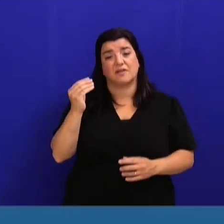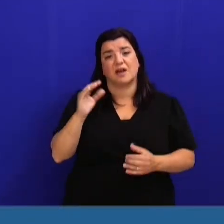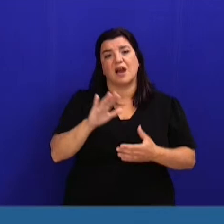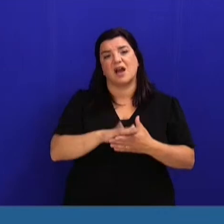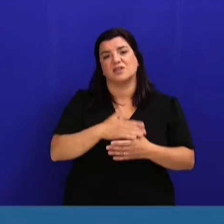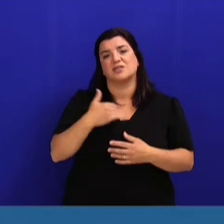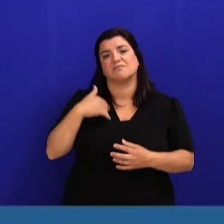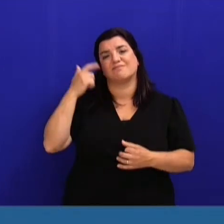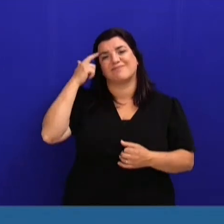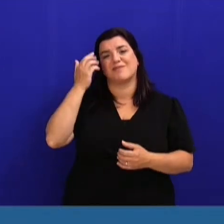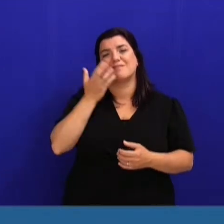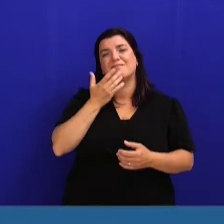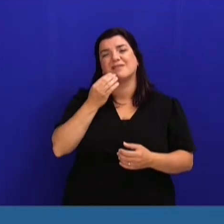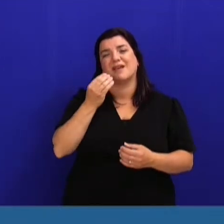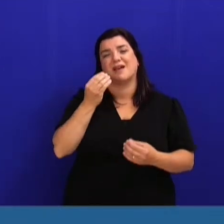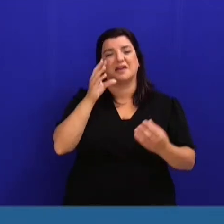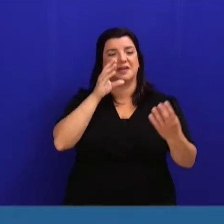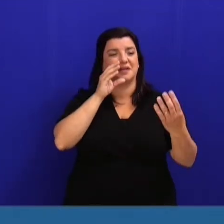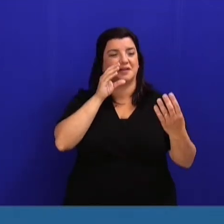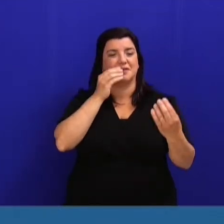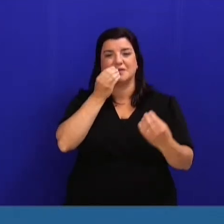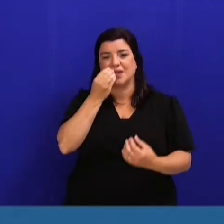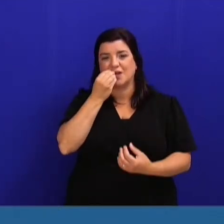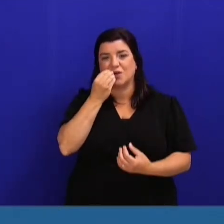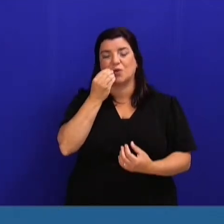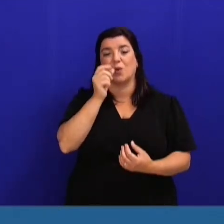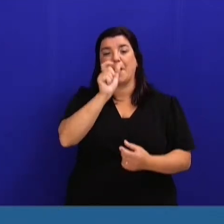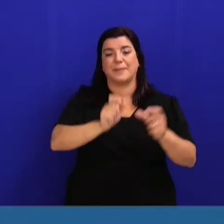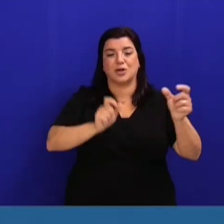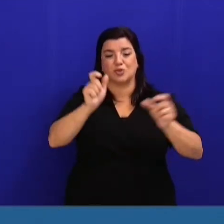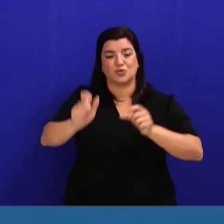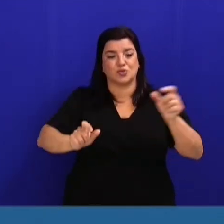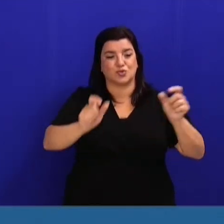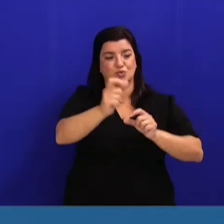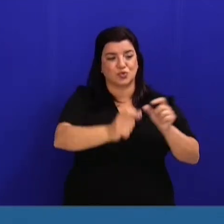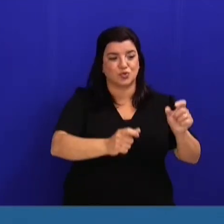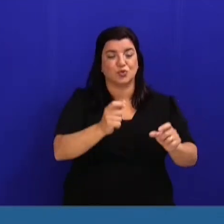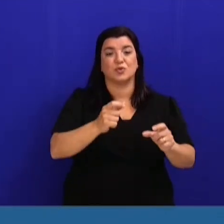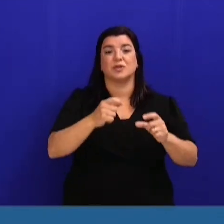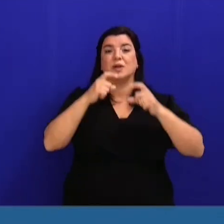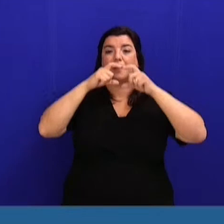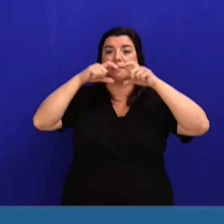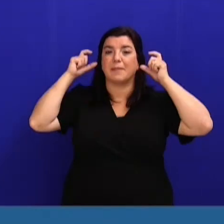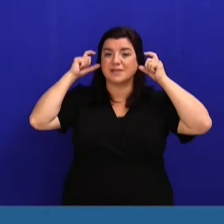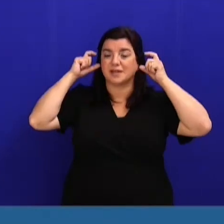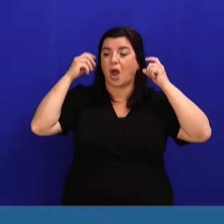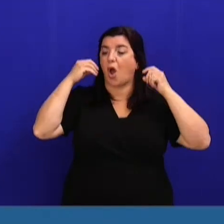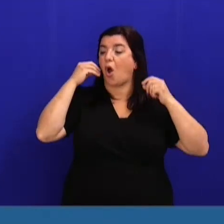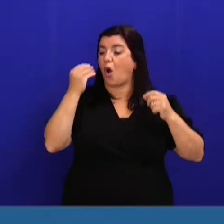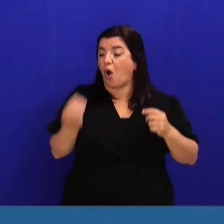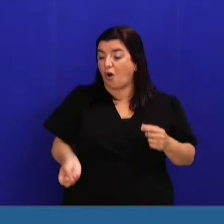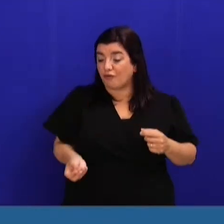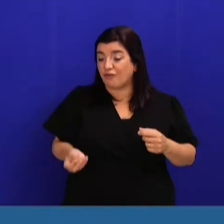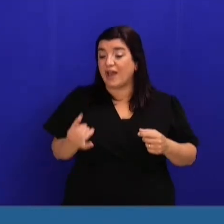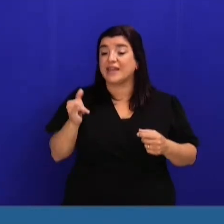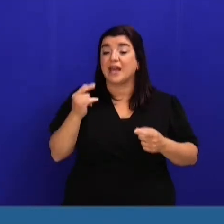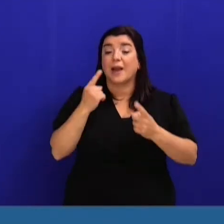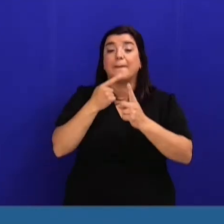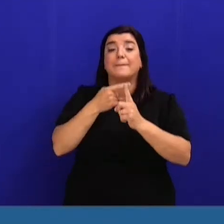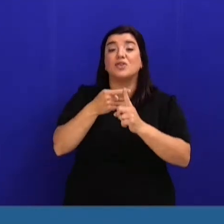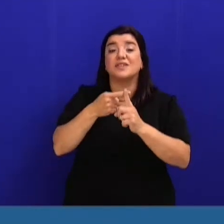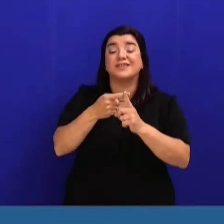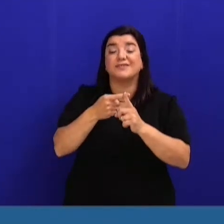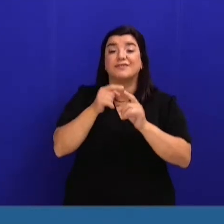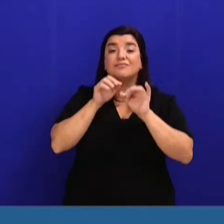qegħdin niklu hemmhekk inti l-persuni wkoll ħajkunu qegħdin mhux jużaw il-maskla għallu jekk ikun hemm xi ħadd li huwa pożittiv ikun qed jista' jesponi l ħadd